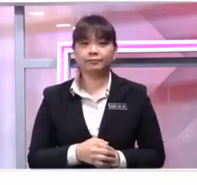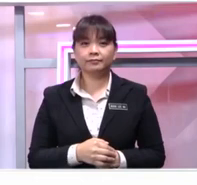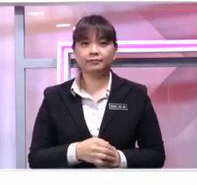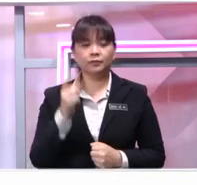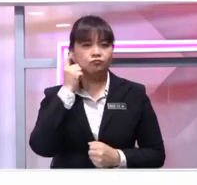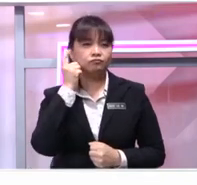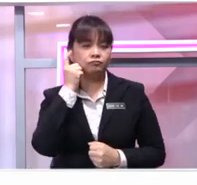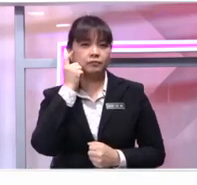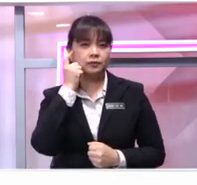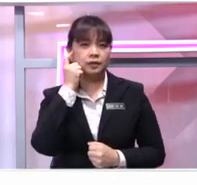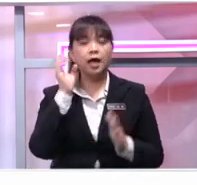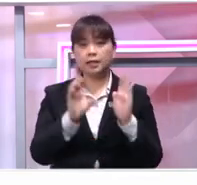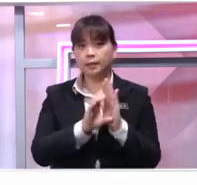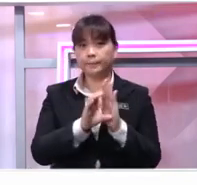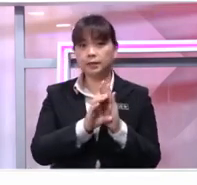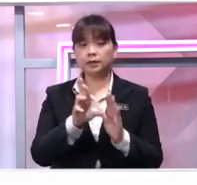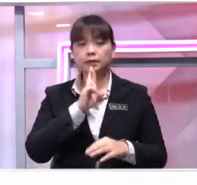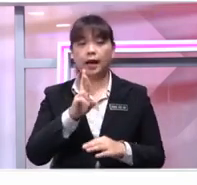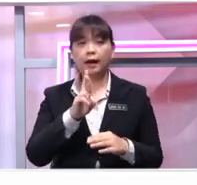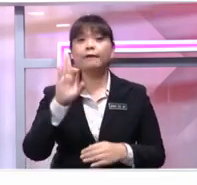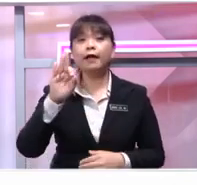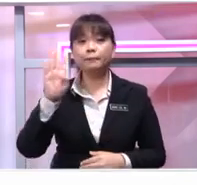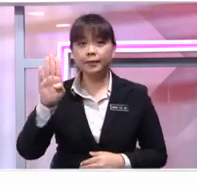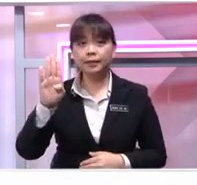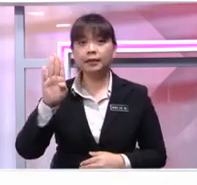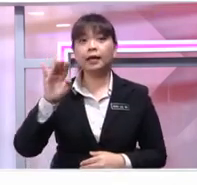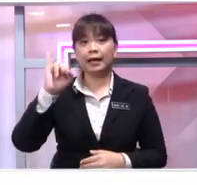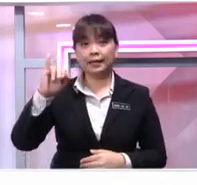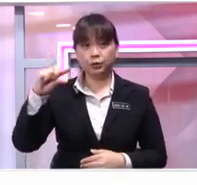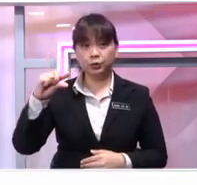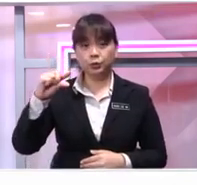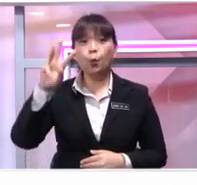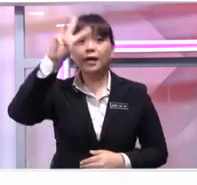For examples are Facebook, Instagram, WhatsApp,